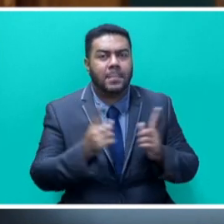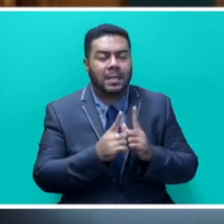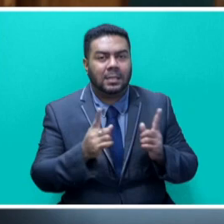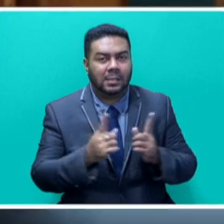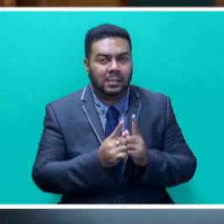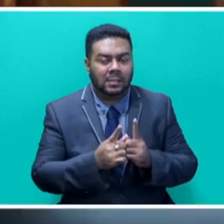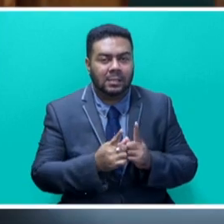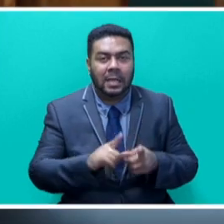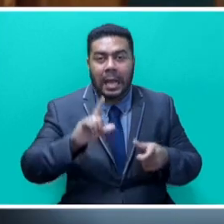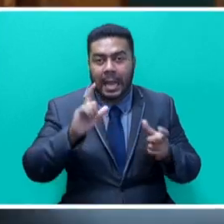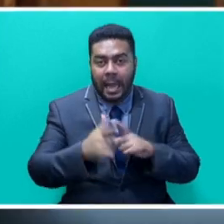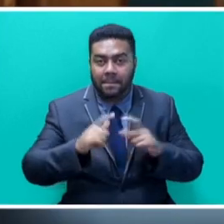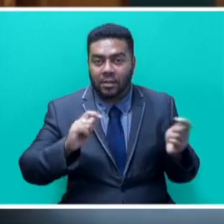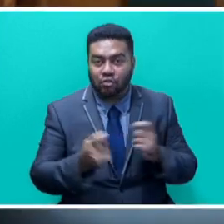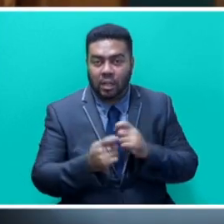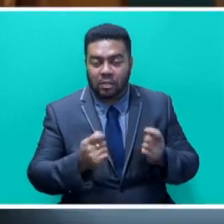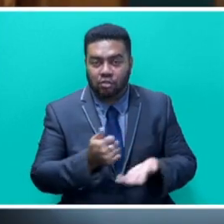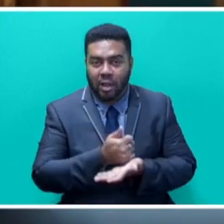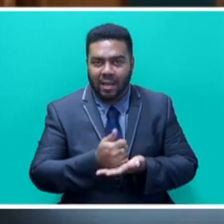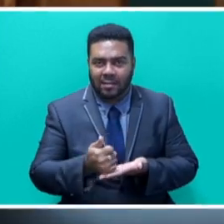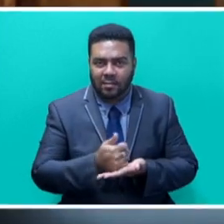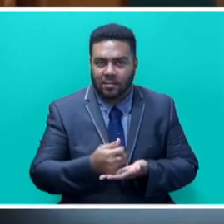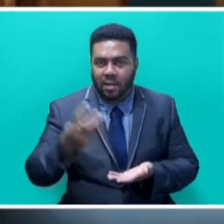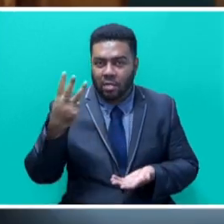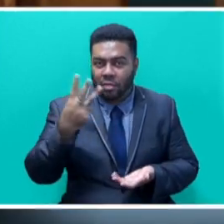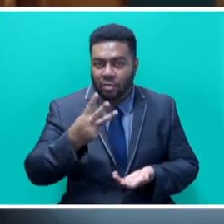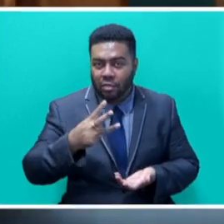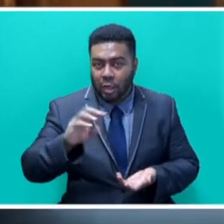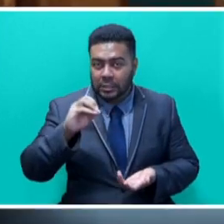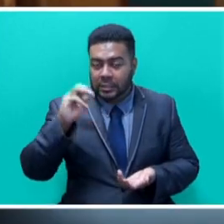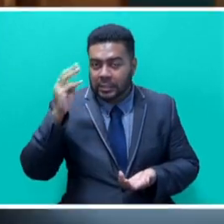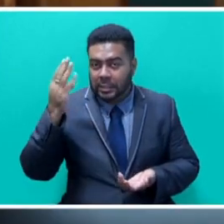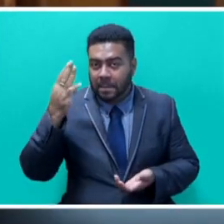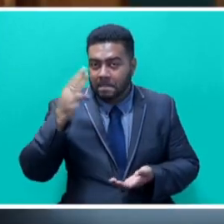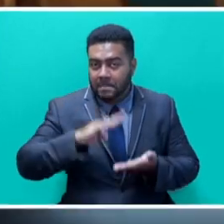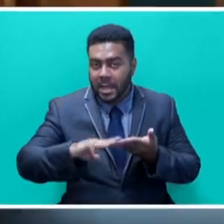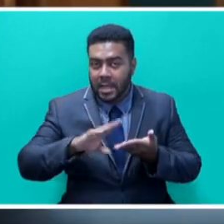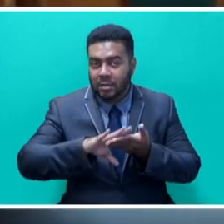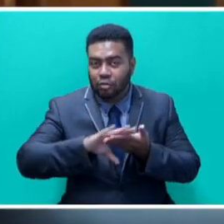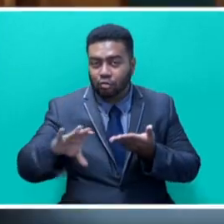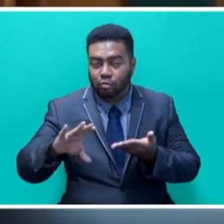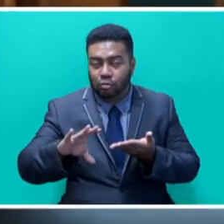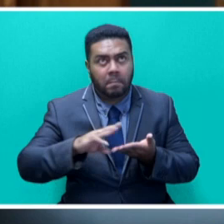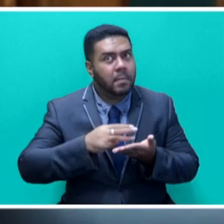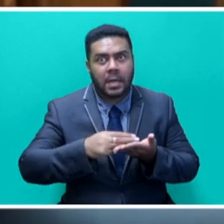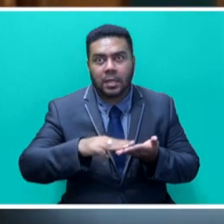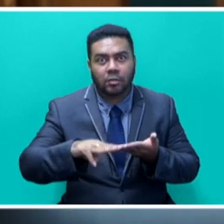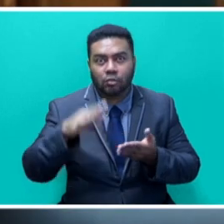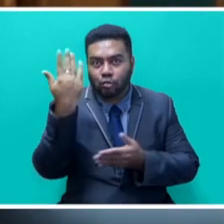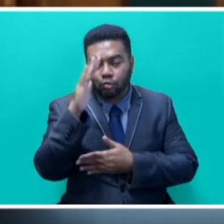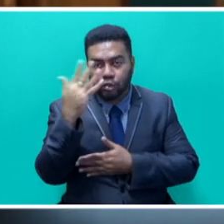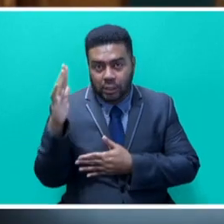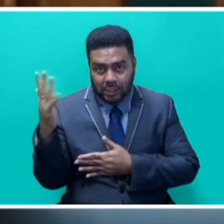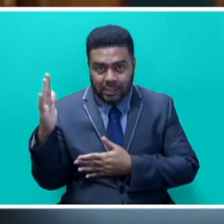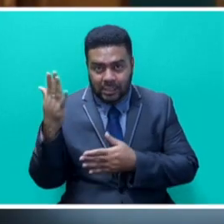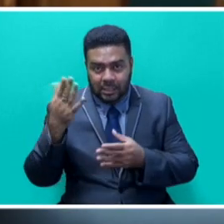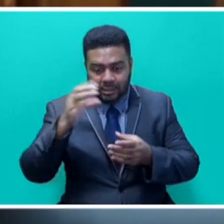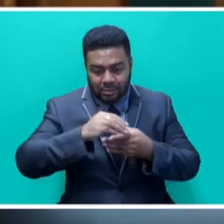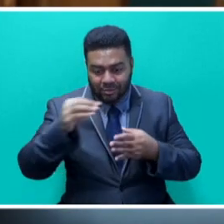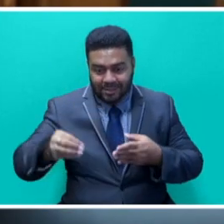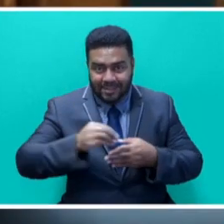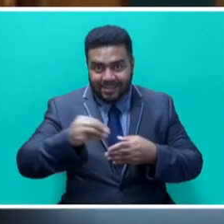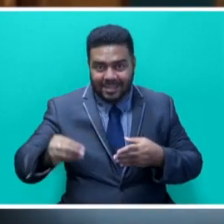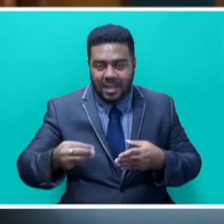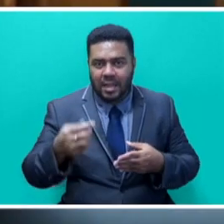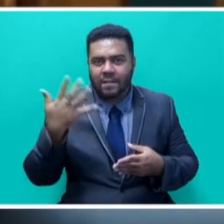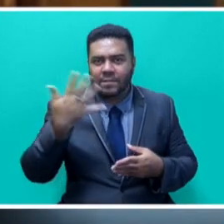Change Act. 30 million trees in 15 years. Mr. Speaker, the National Tree Planting